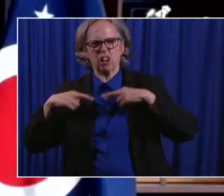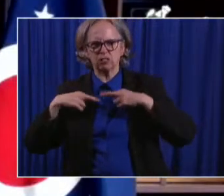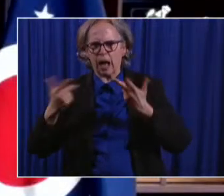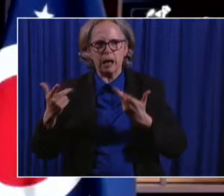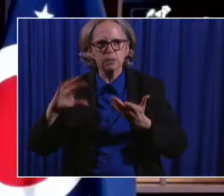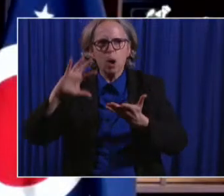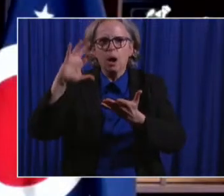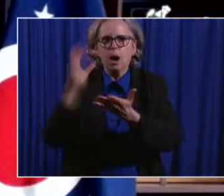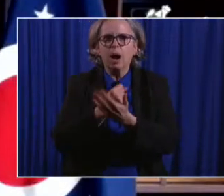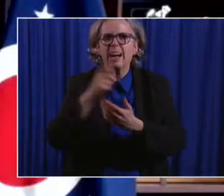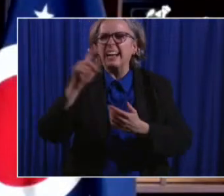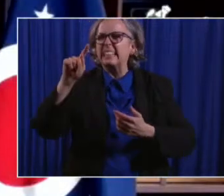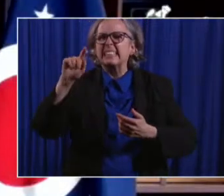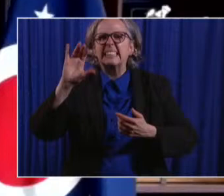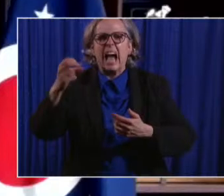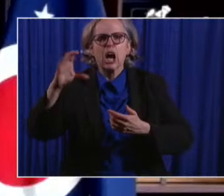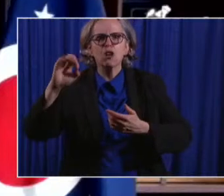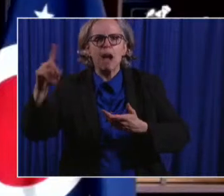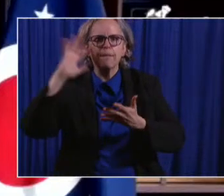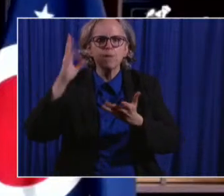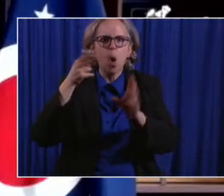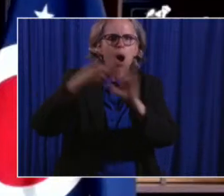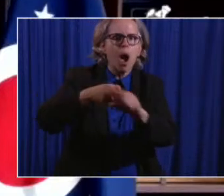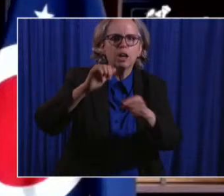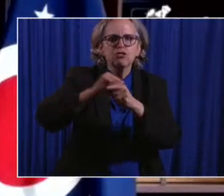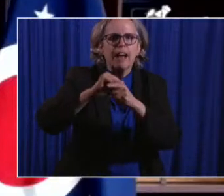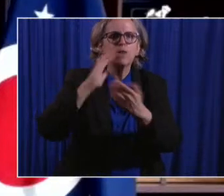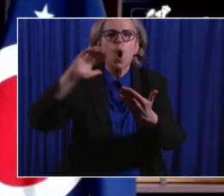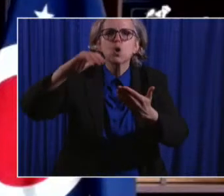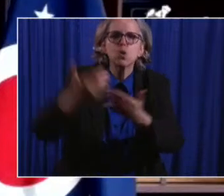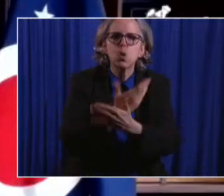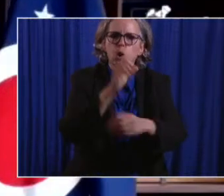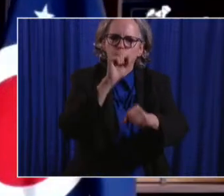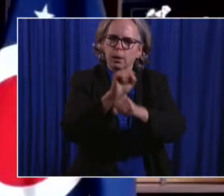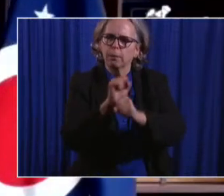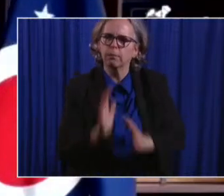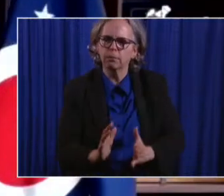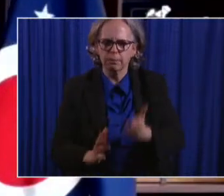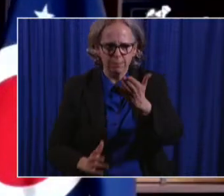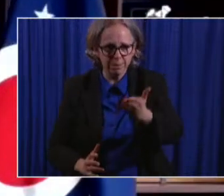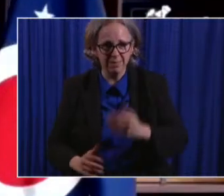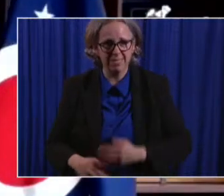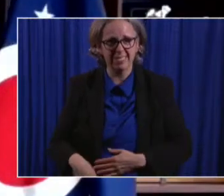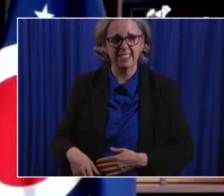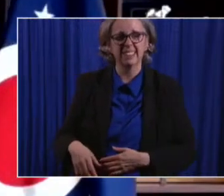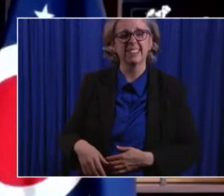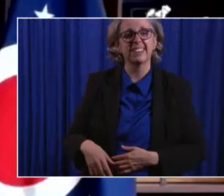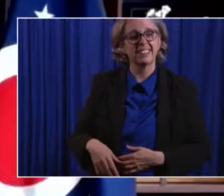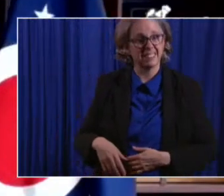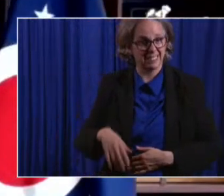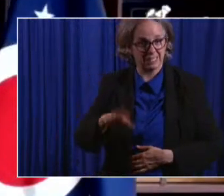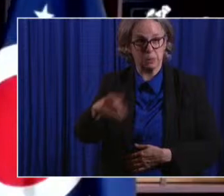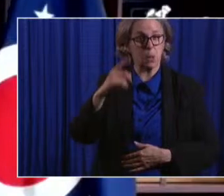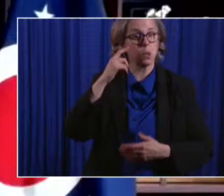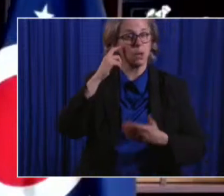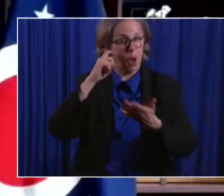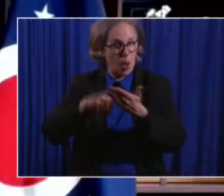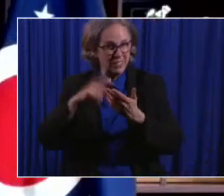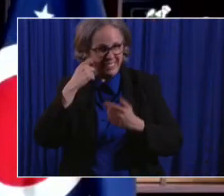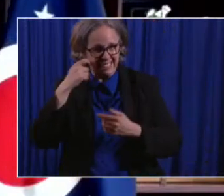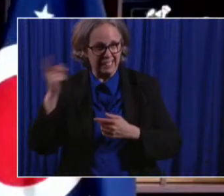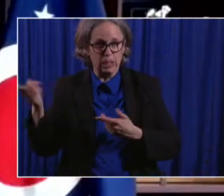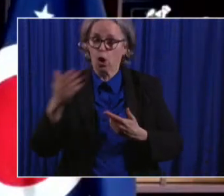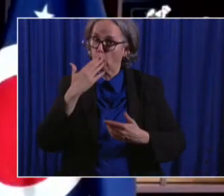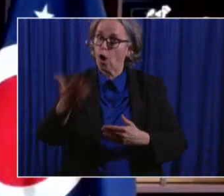want to do with it. And Eric has the slide up there. That's the number for the tech cred